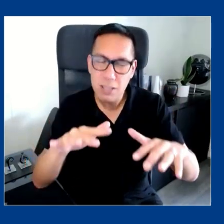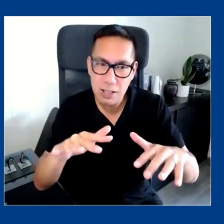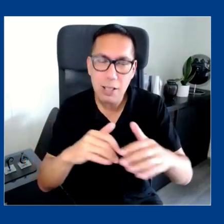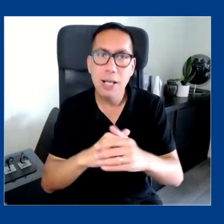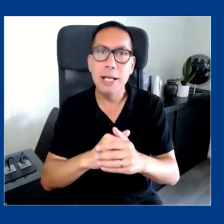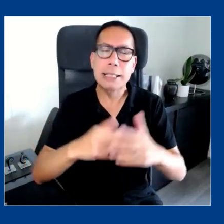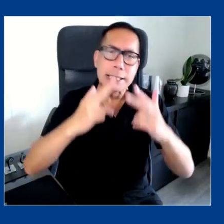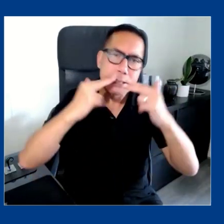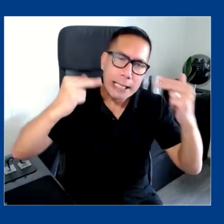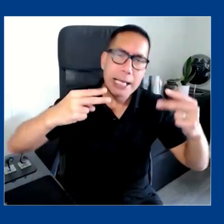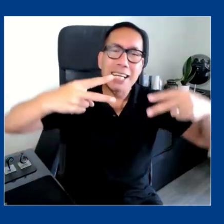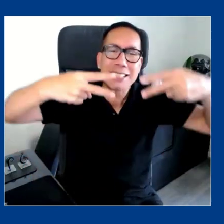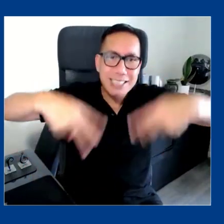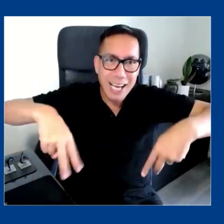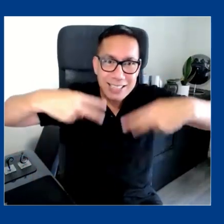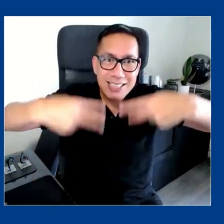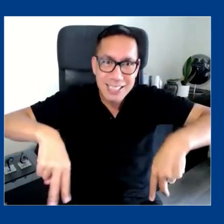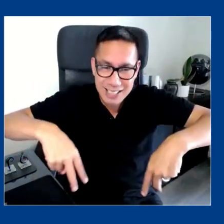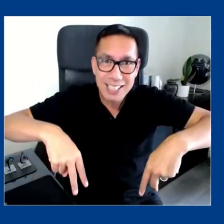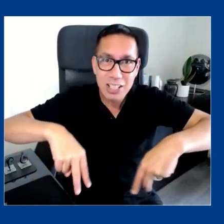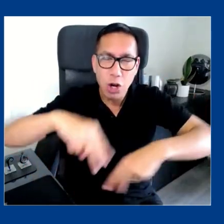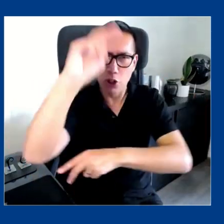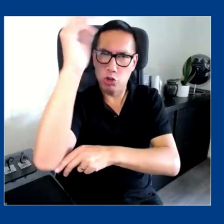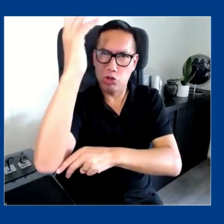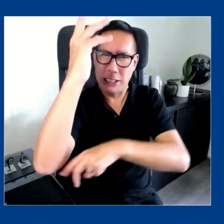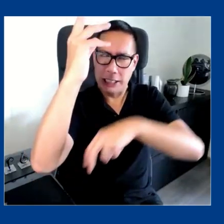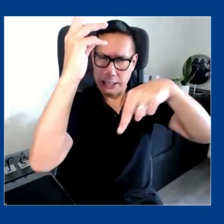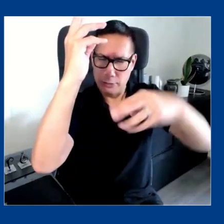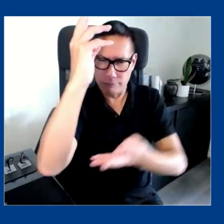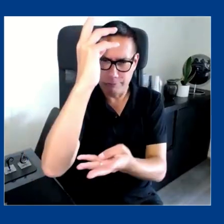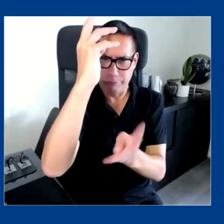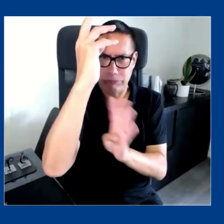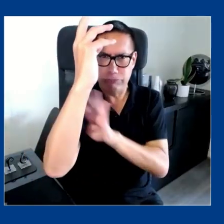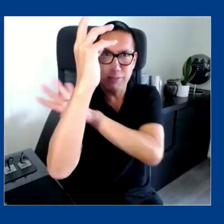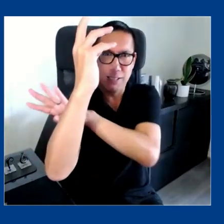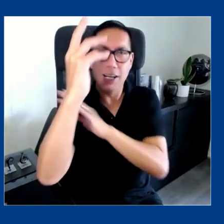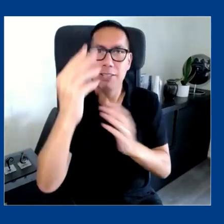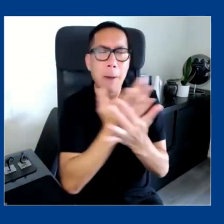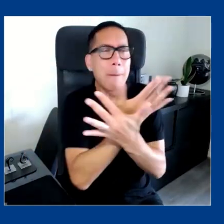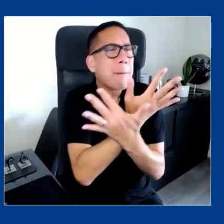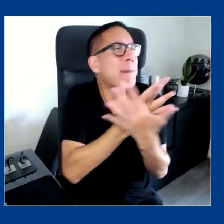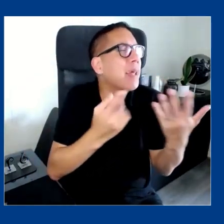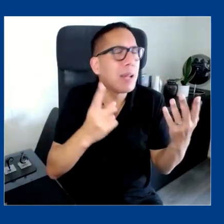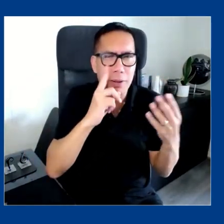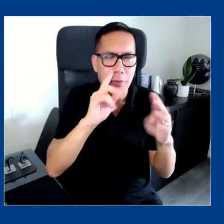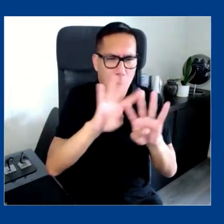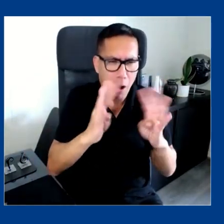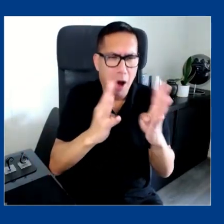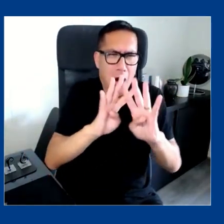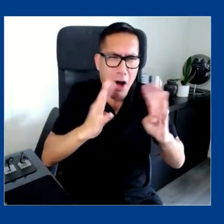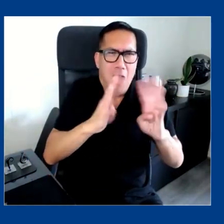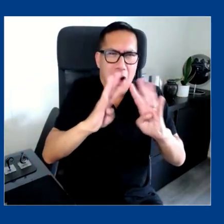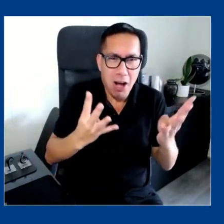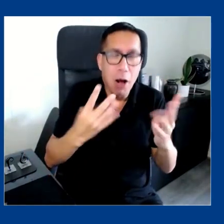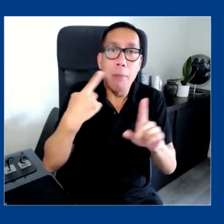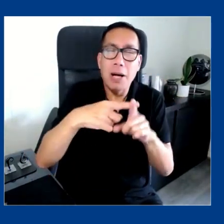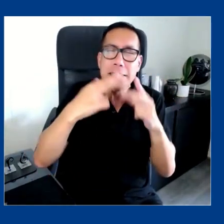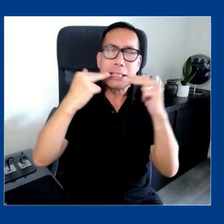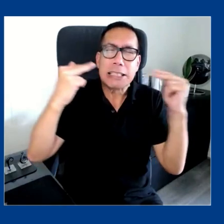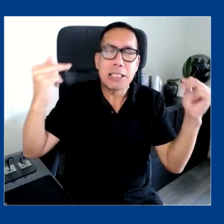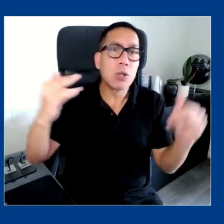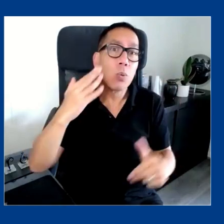around the big tree, ancient tree, that's with many people, and also the singing by women and also